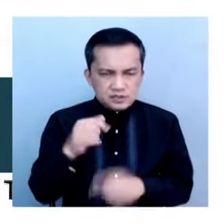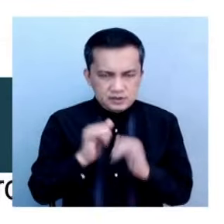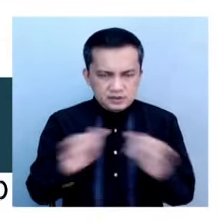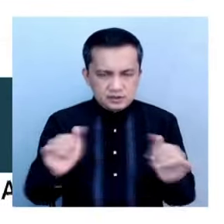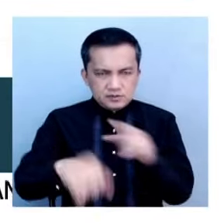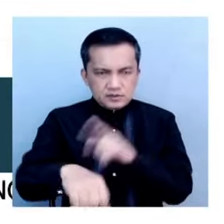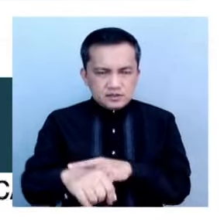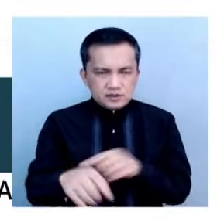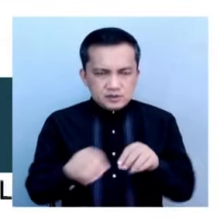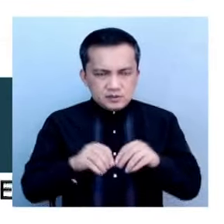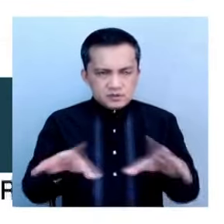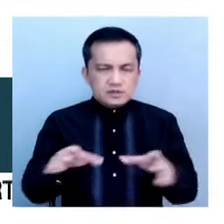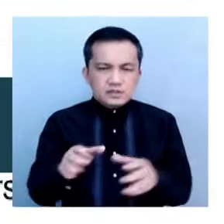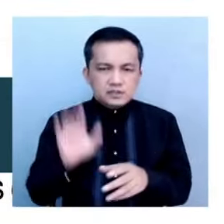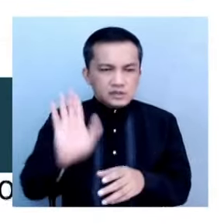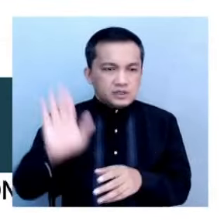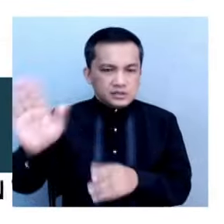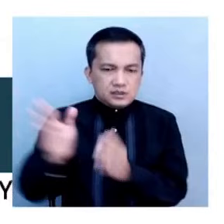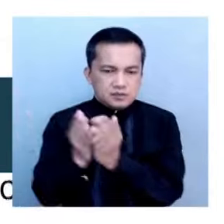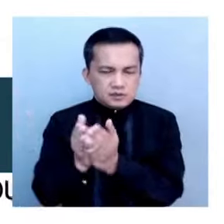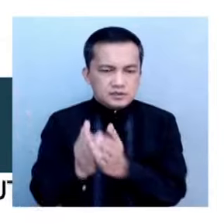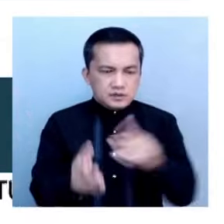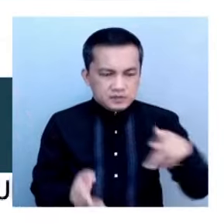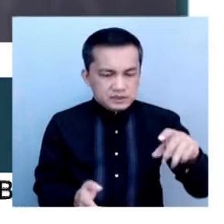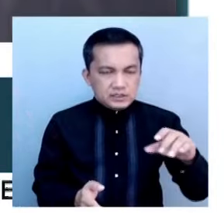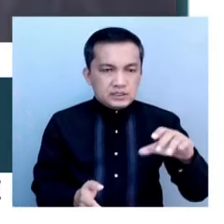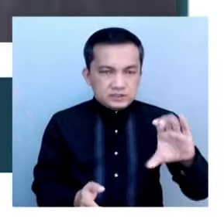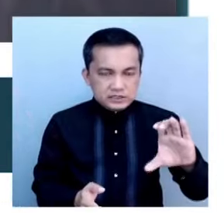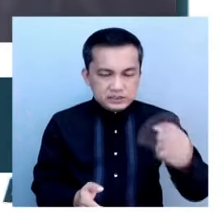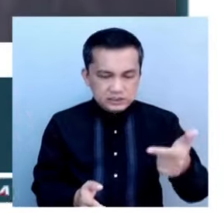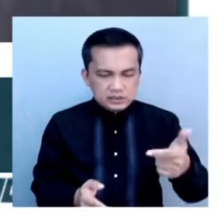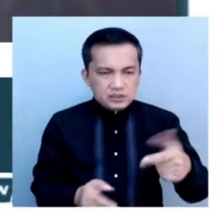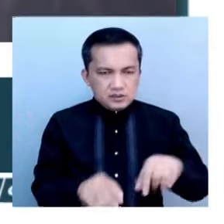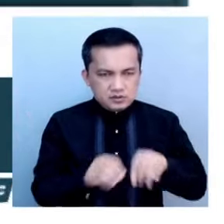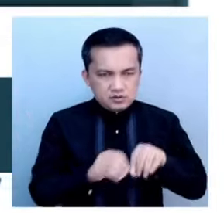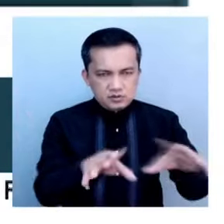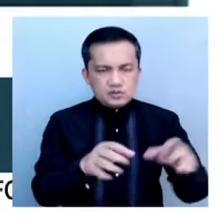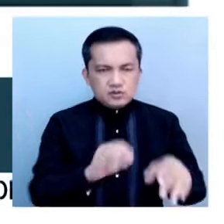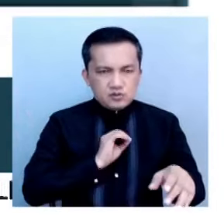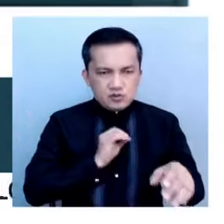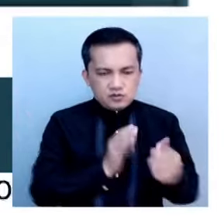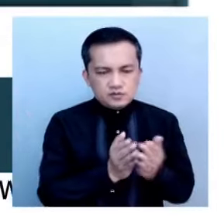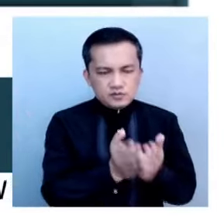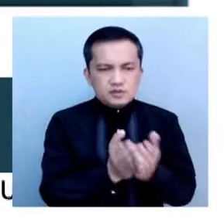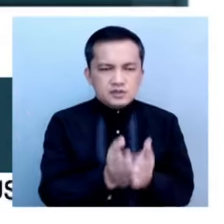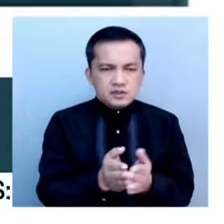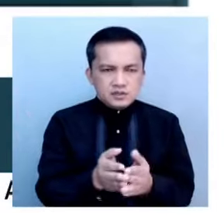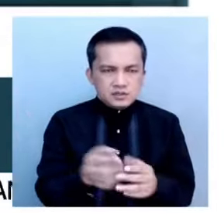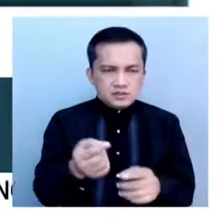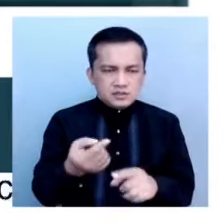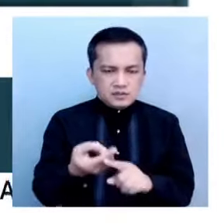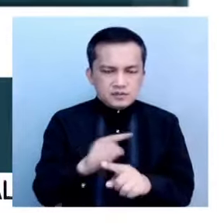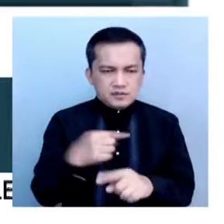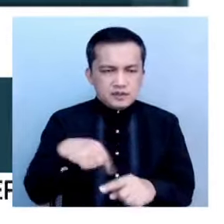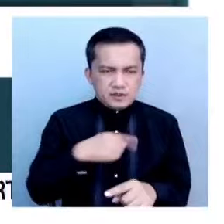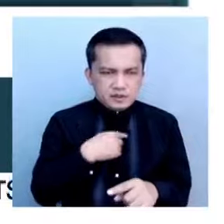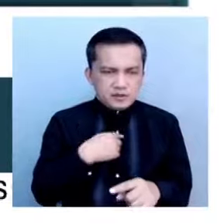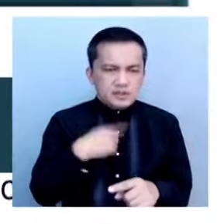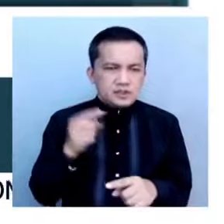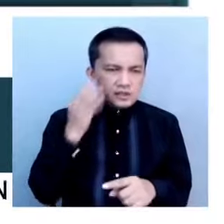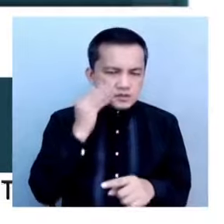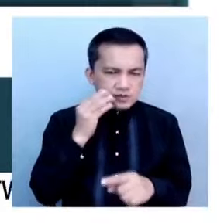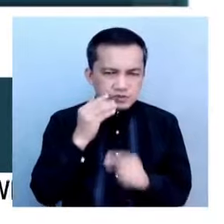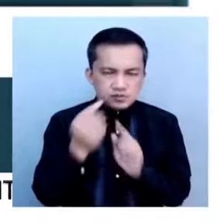are deploying their vessels, the Philippine government is also deploying our government vessels. Based on our experience and engagement with the